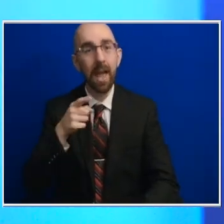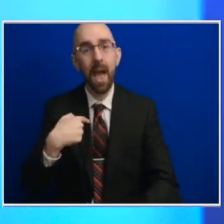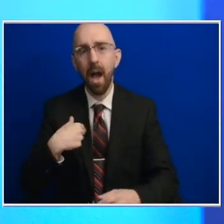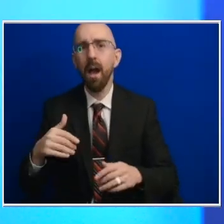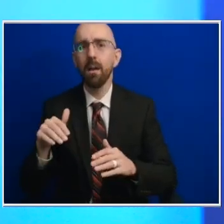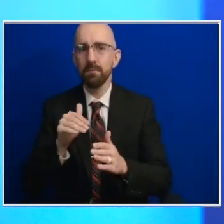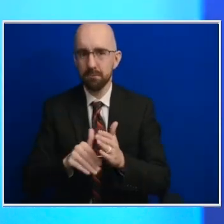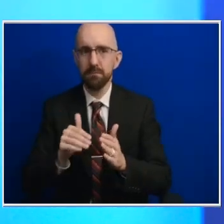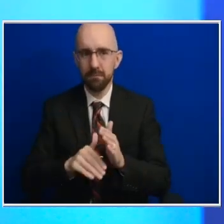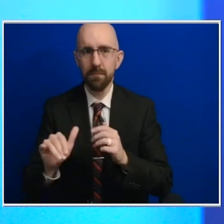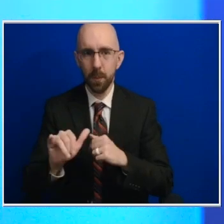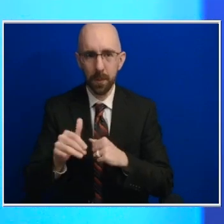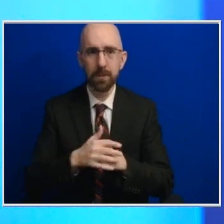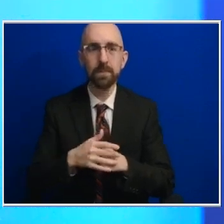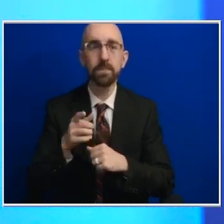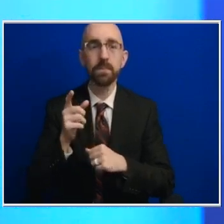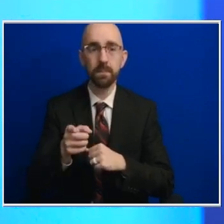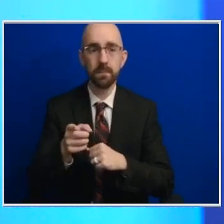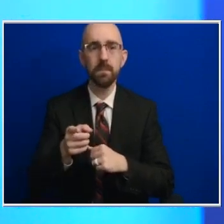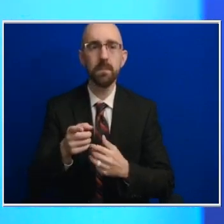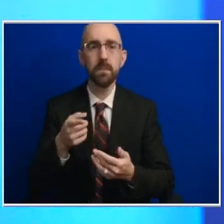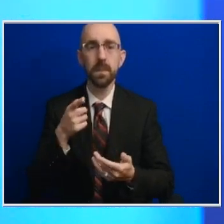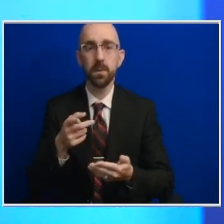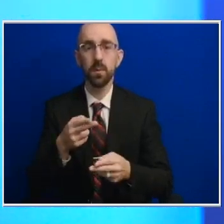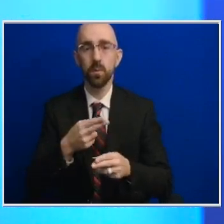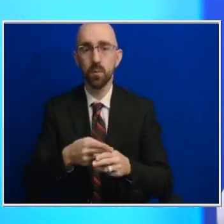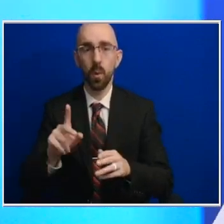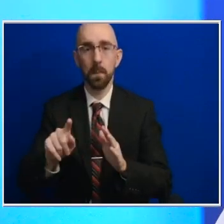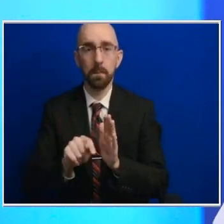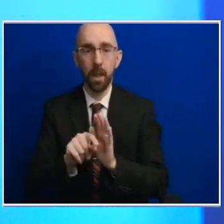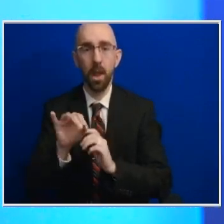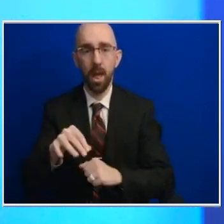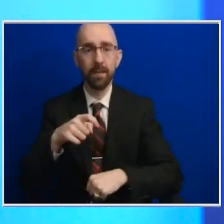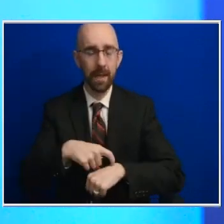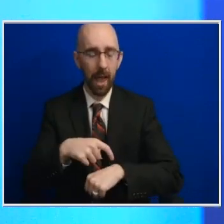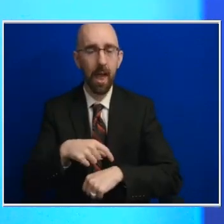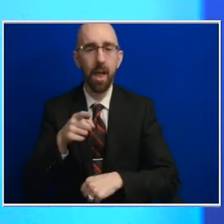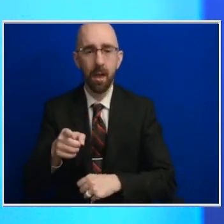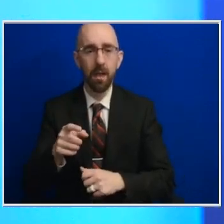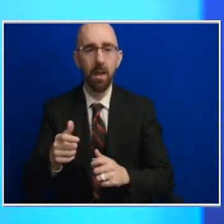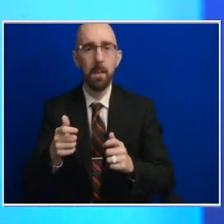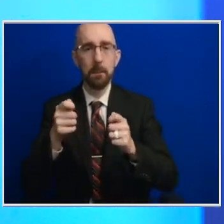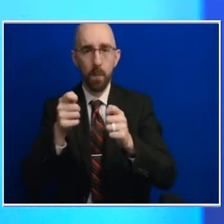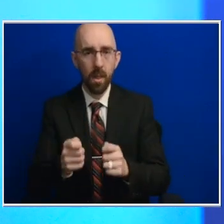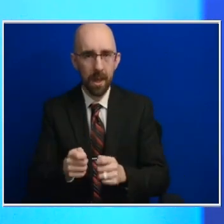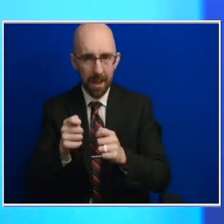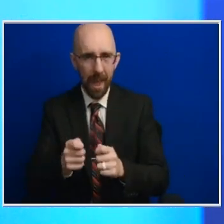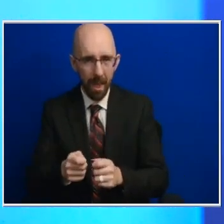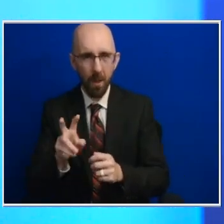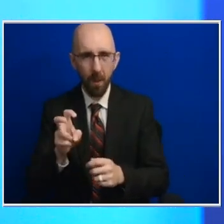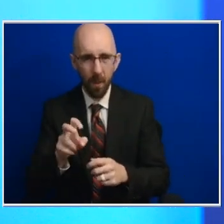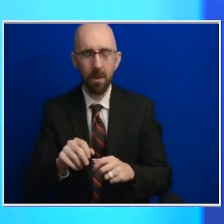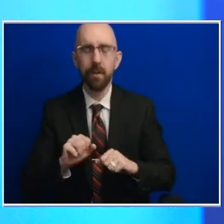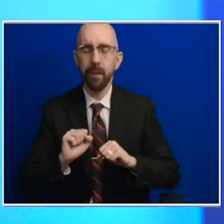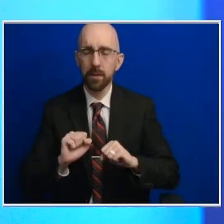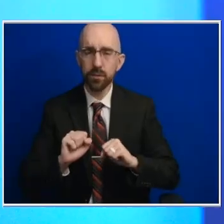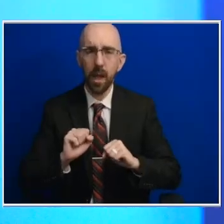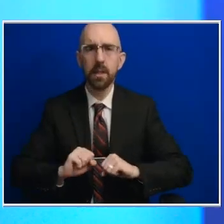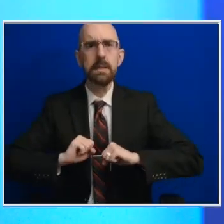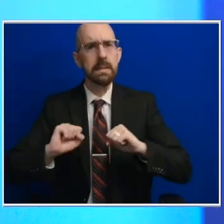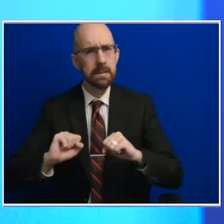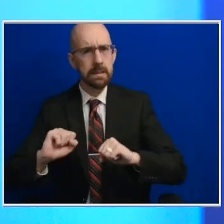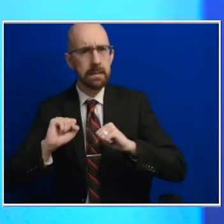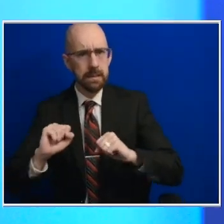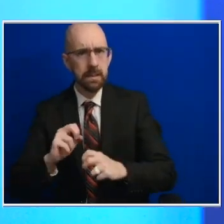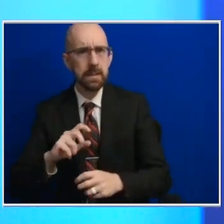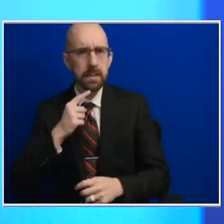very vigorous exercise for short periods of time, and then you sort of pull it down a notch or two, and then go back up. Yep. We're actually doing some